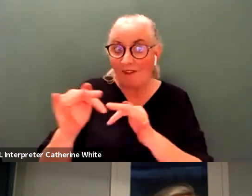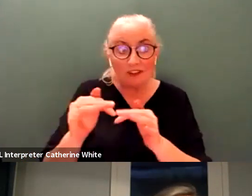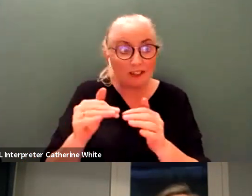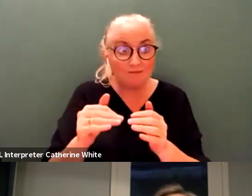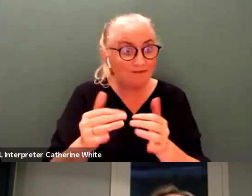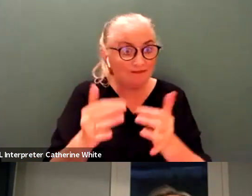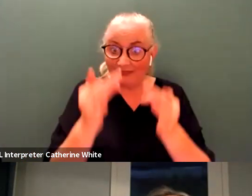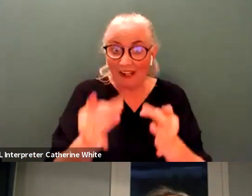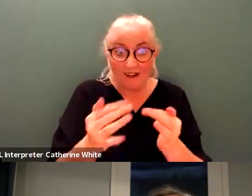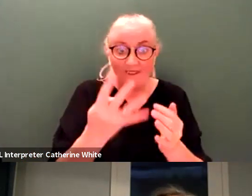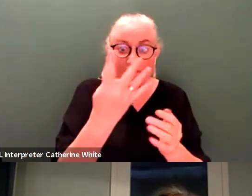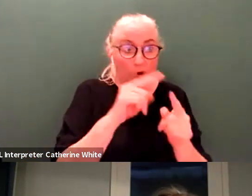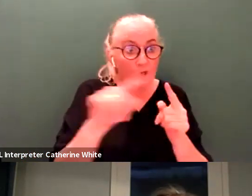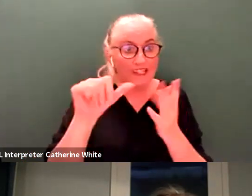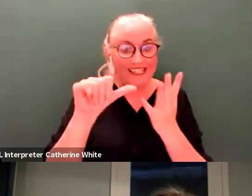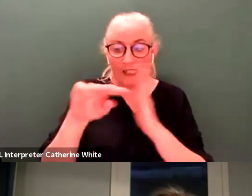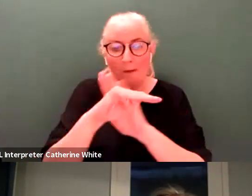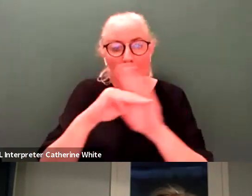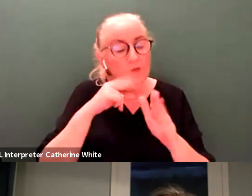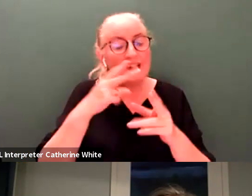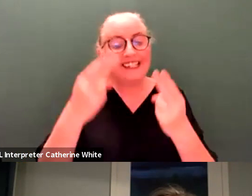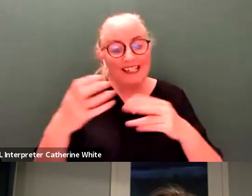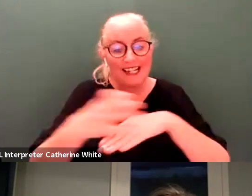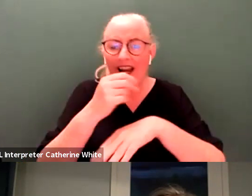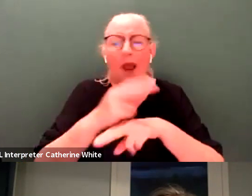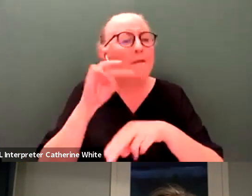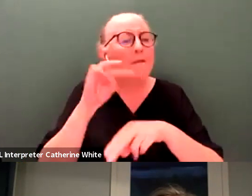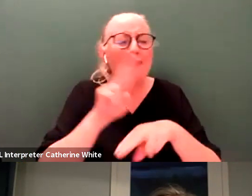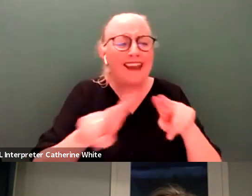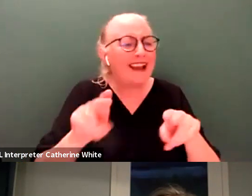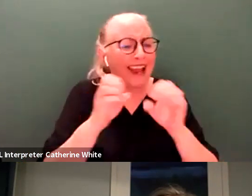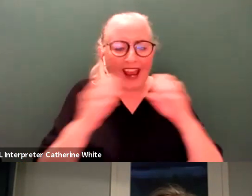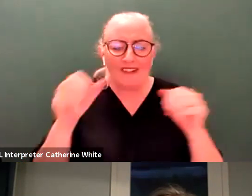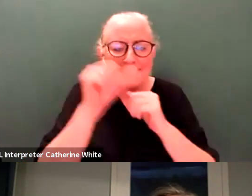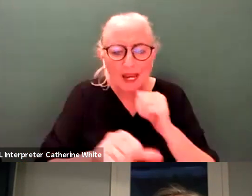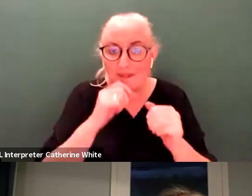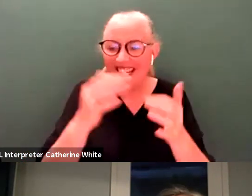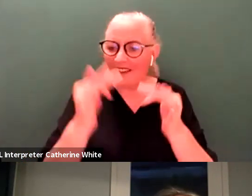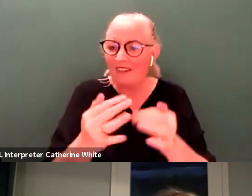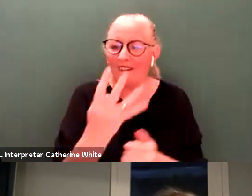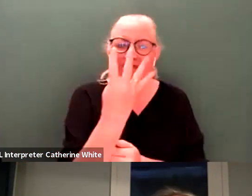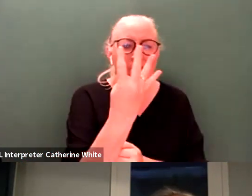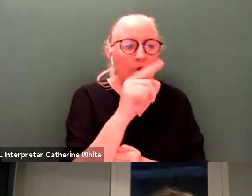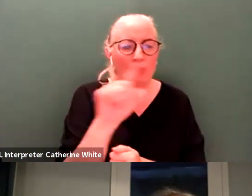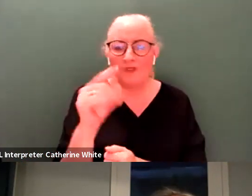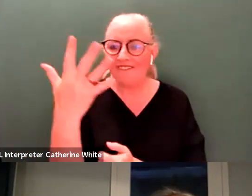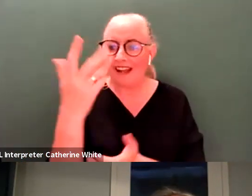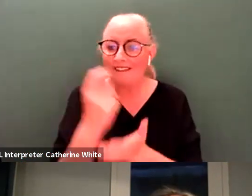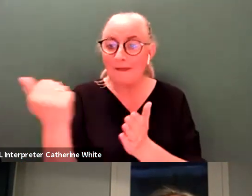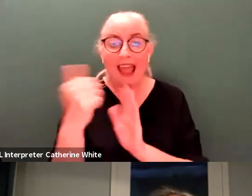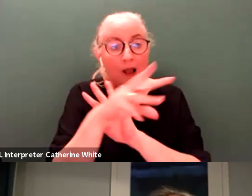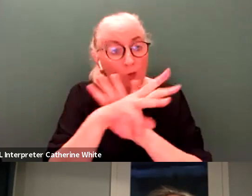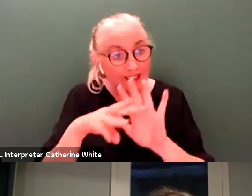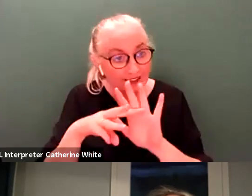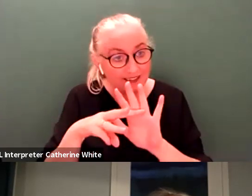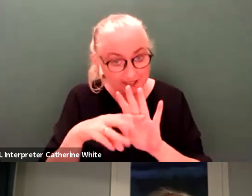between 4 and 6 months, but you do need to continue them. Maybe not every day, but definitely 4 to 5 times a week. Okay, great. Thank